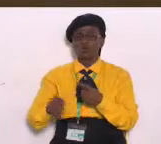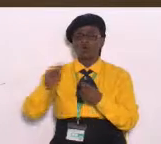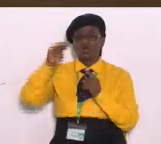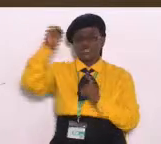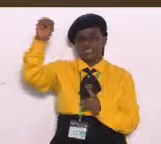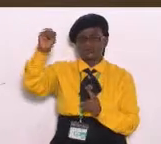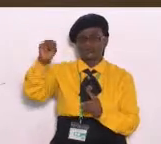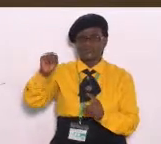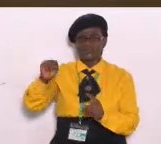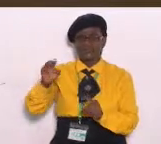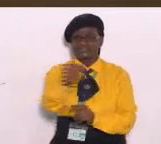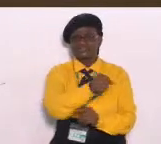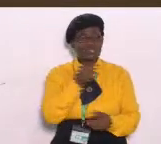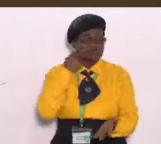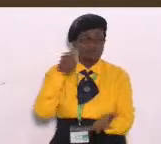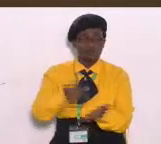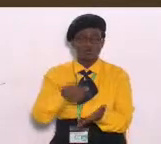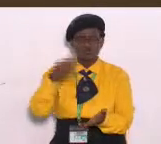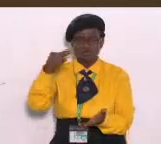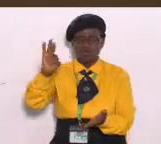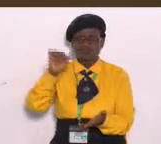take note of that,